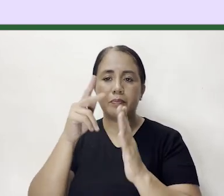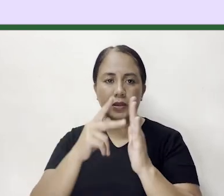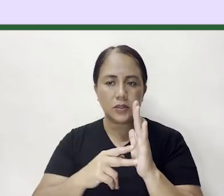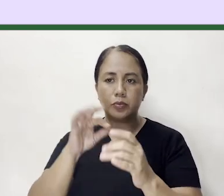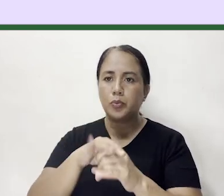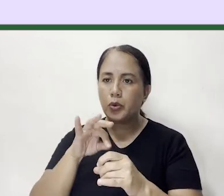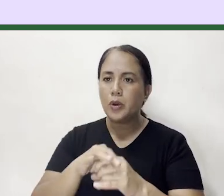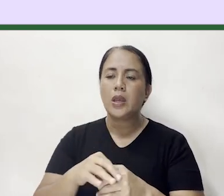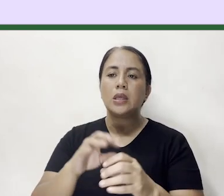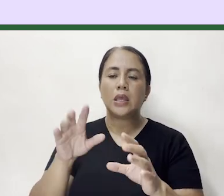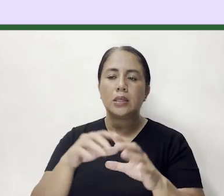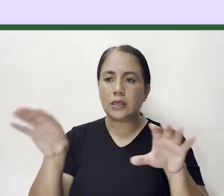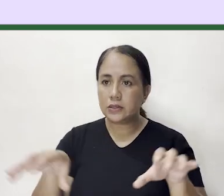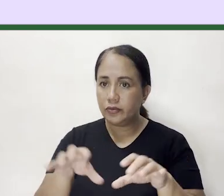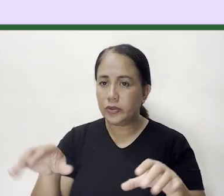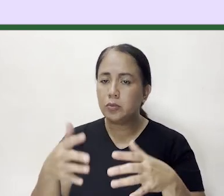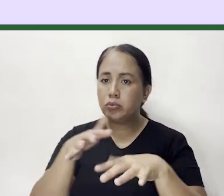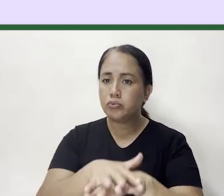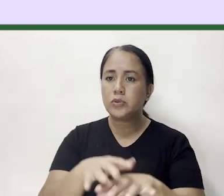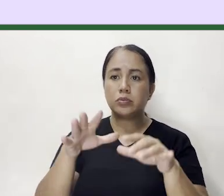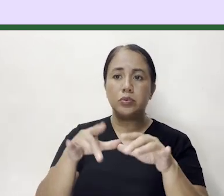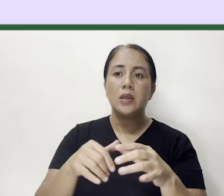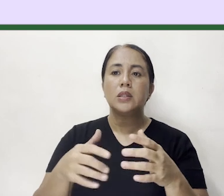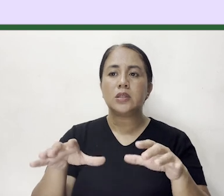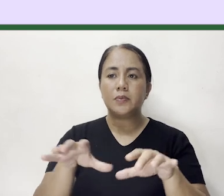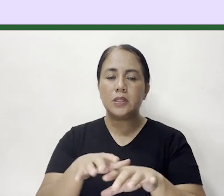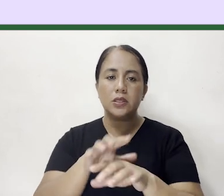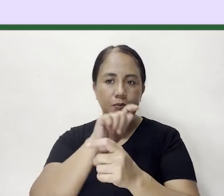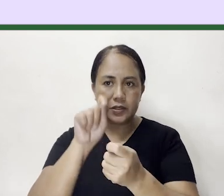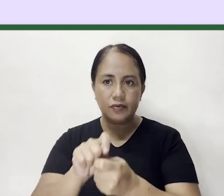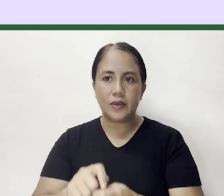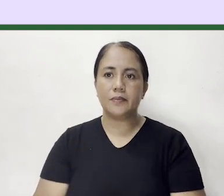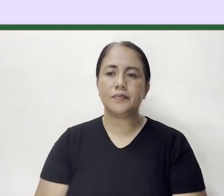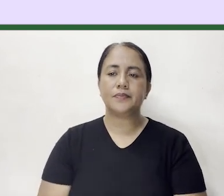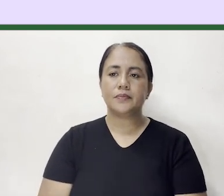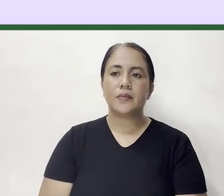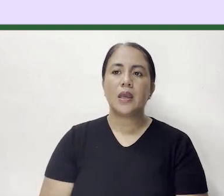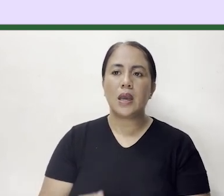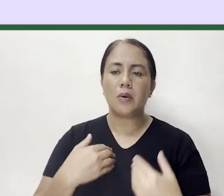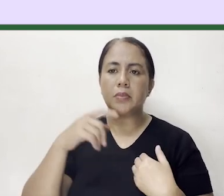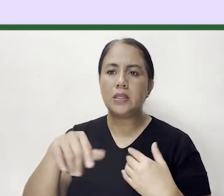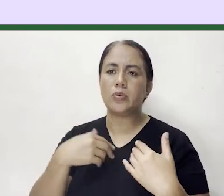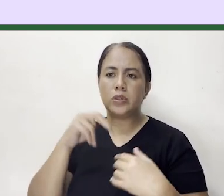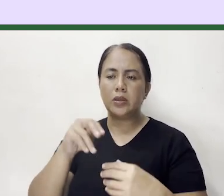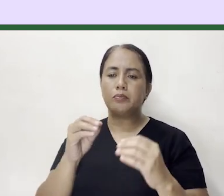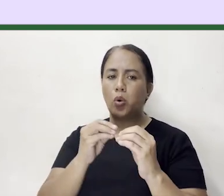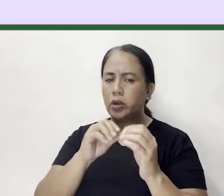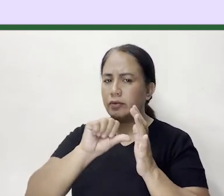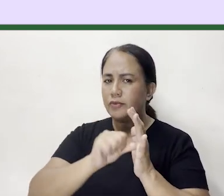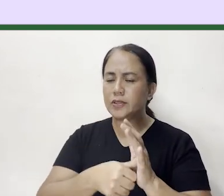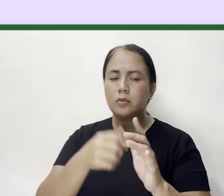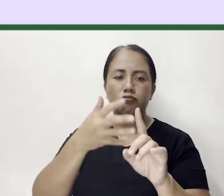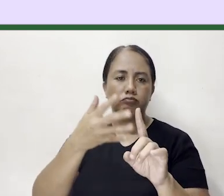states' policies, programs, and activities, mainstream disability or disability specific. There's still a need